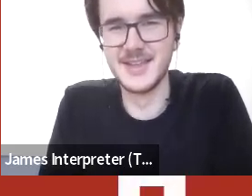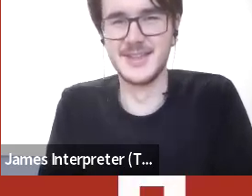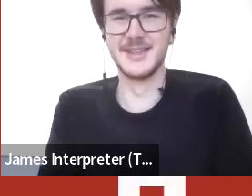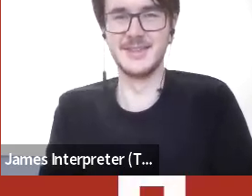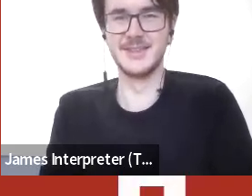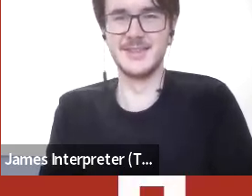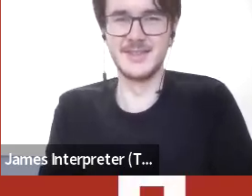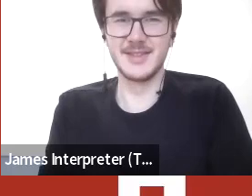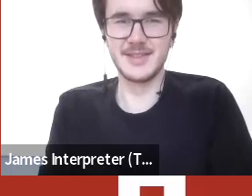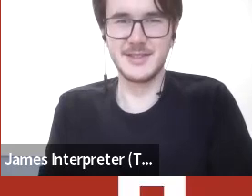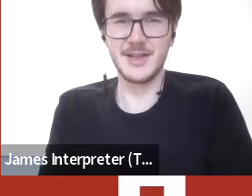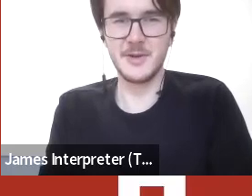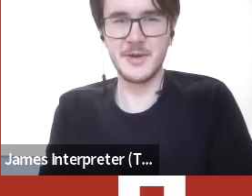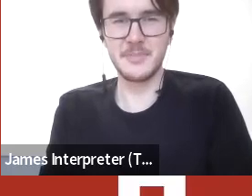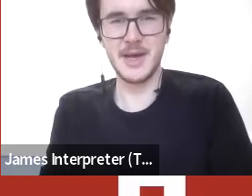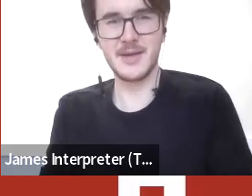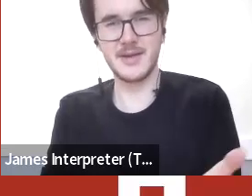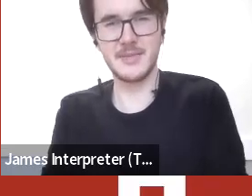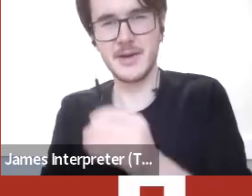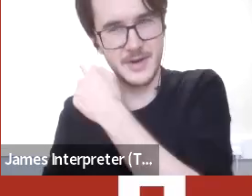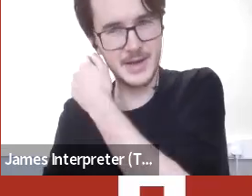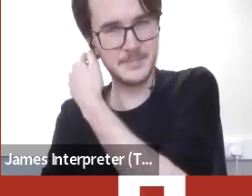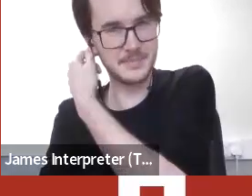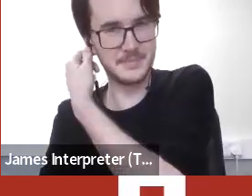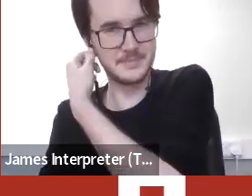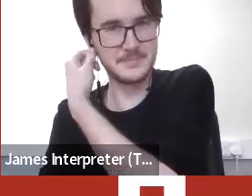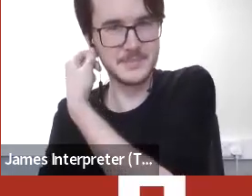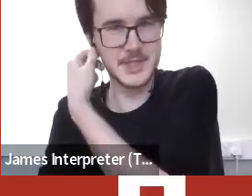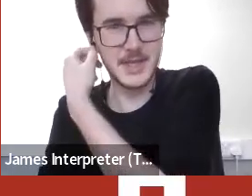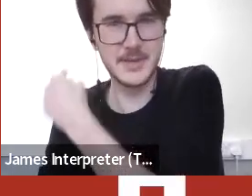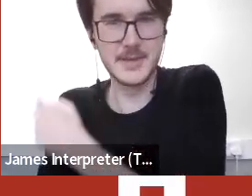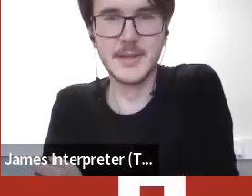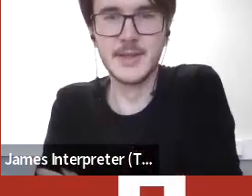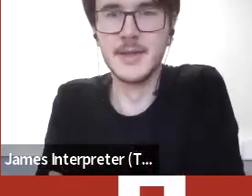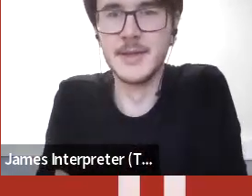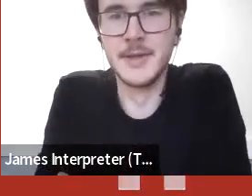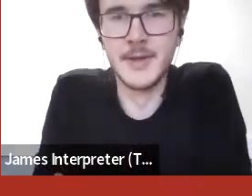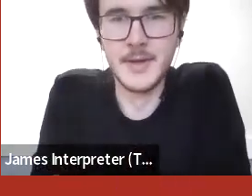T. It's just the lower part of your hand. T.